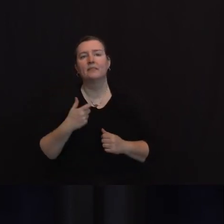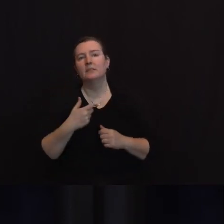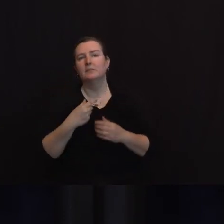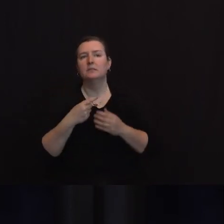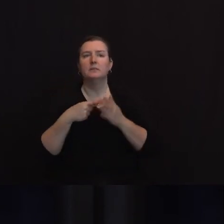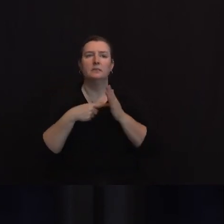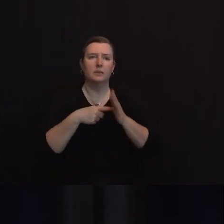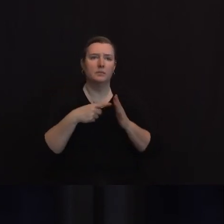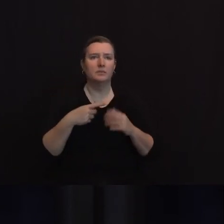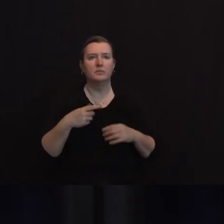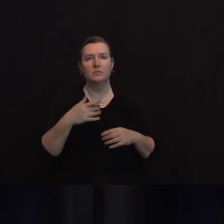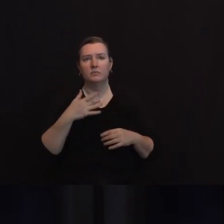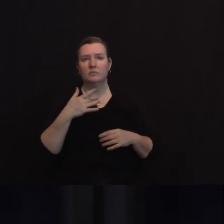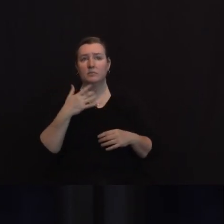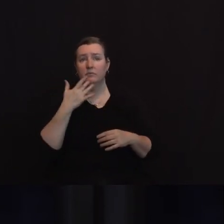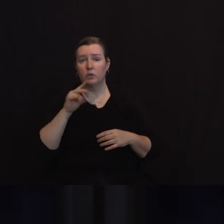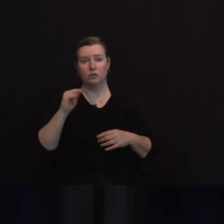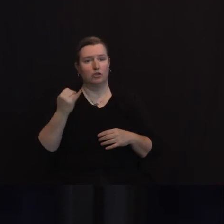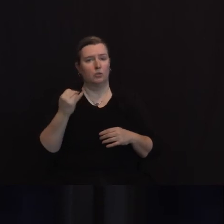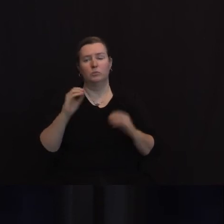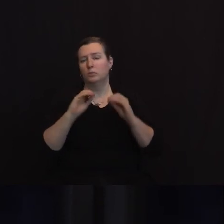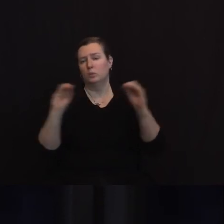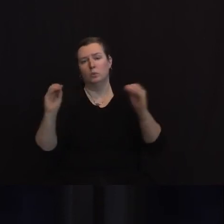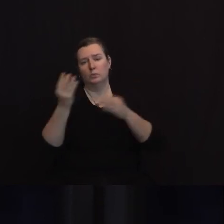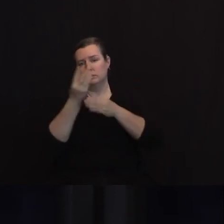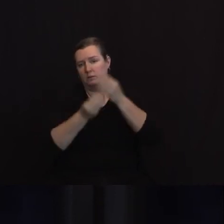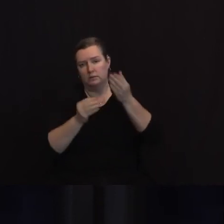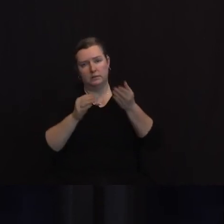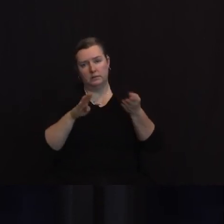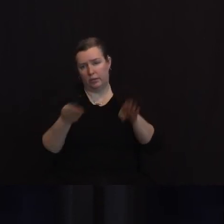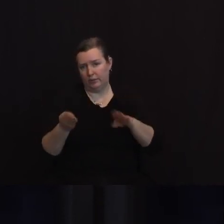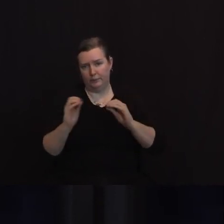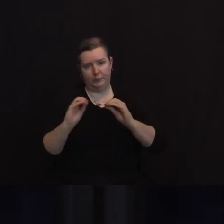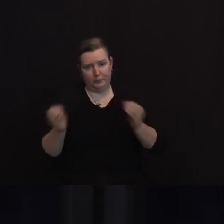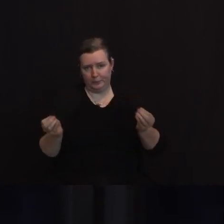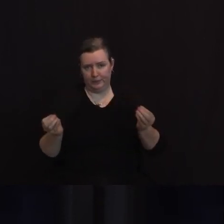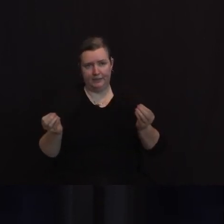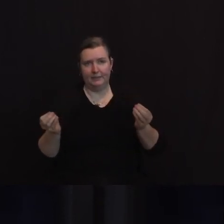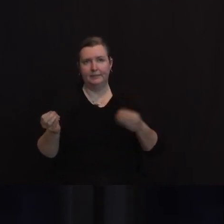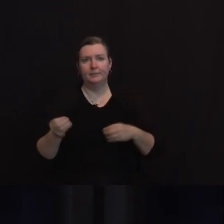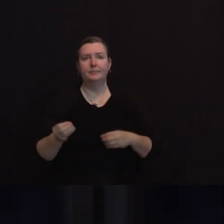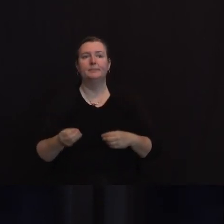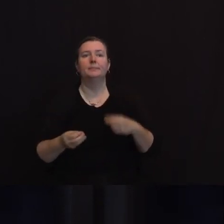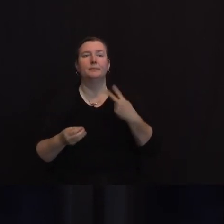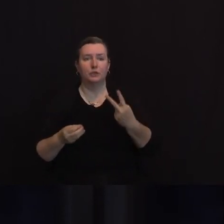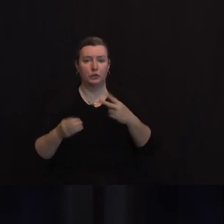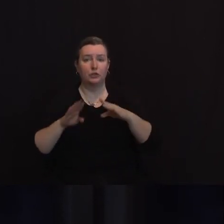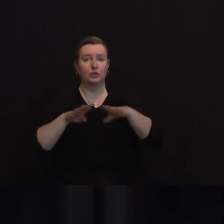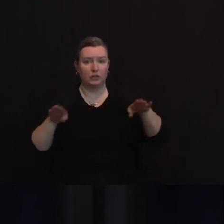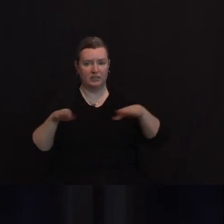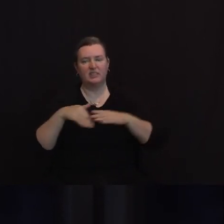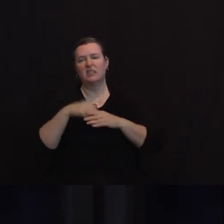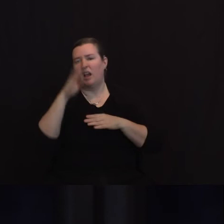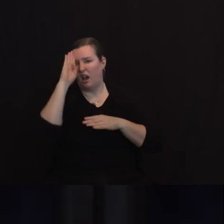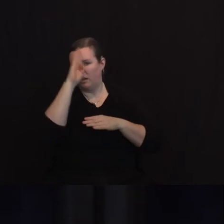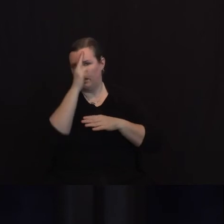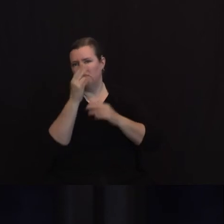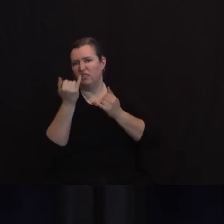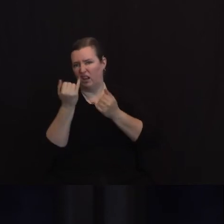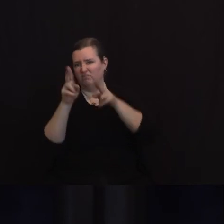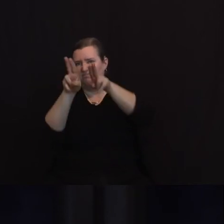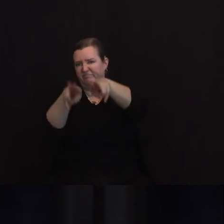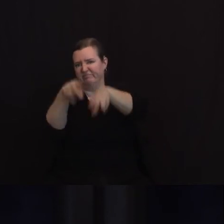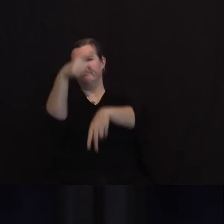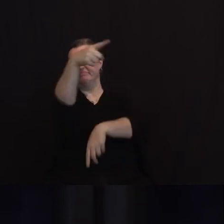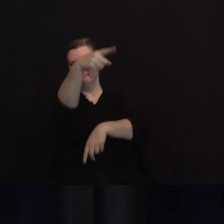time. 2 of these children are currently hospitalized. The breakdown of race and ethnicity is as follows: